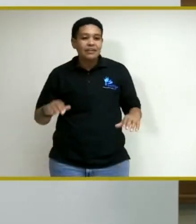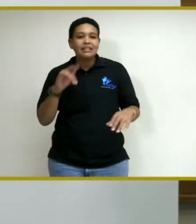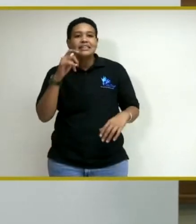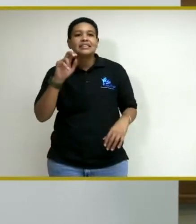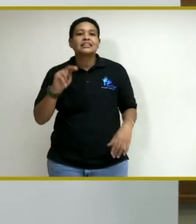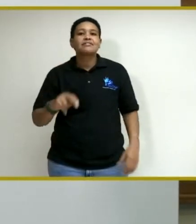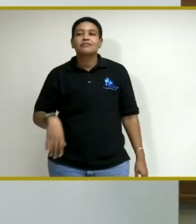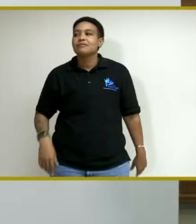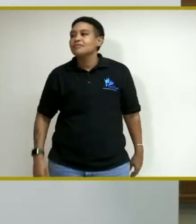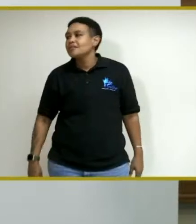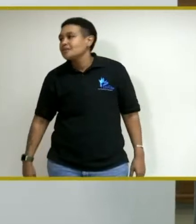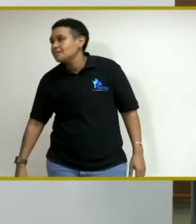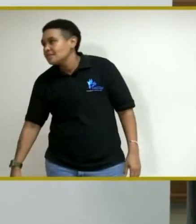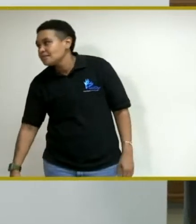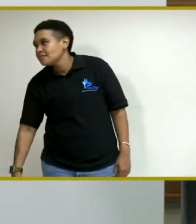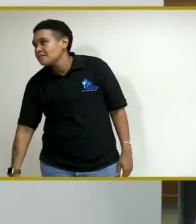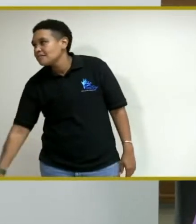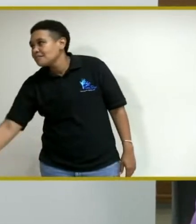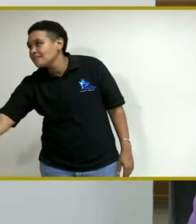any questions.